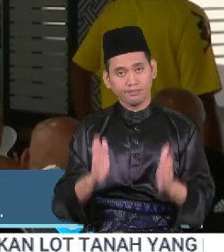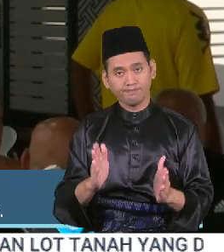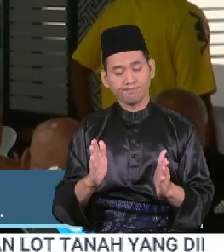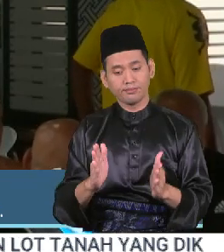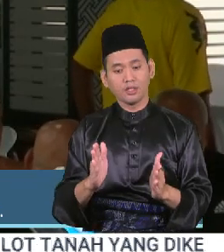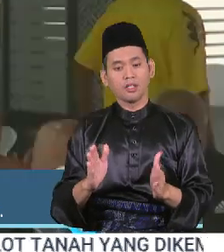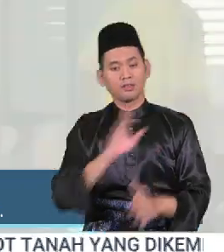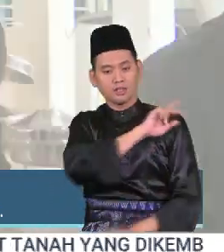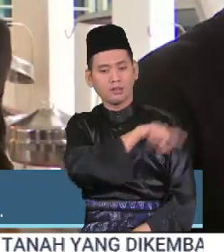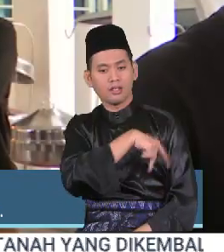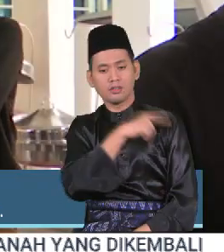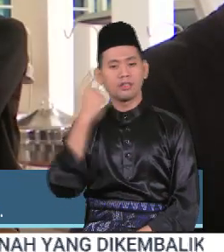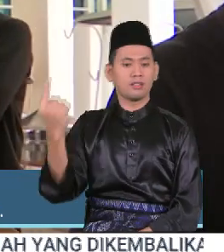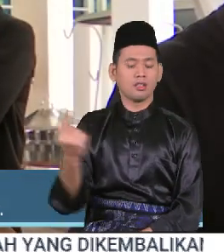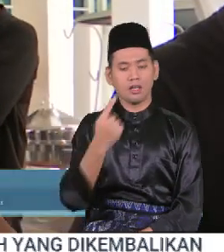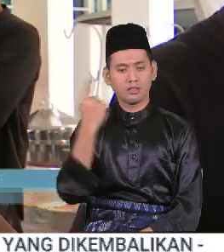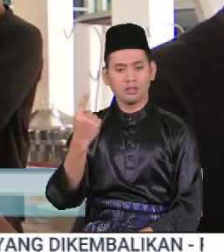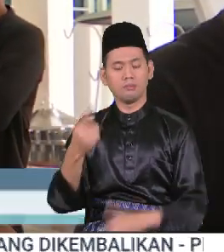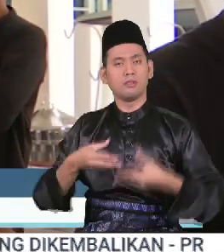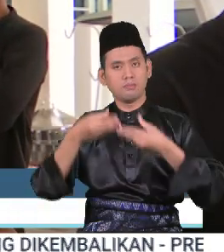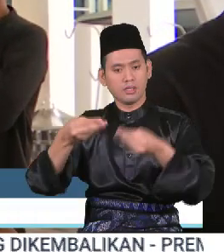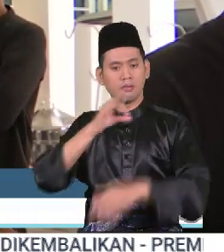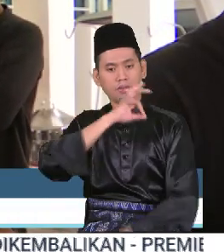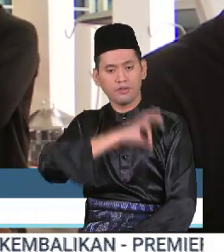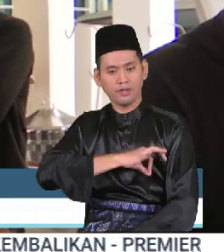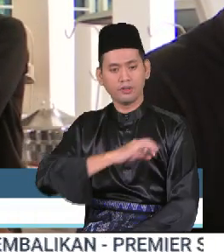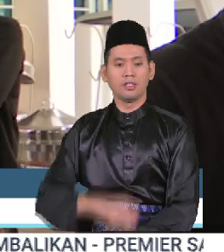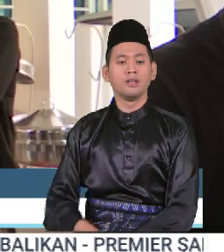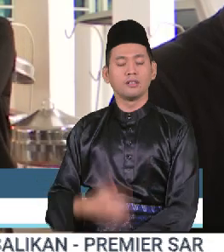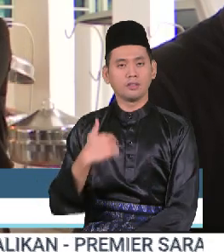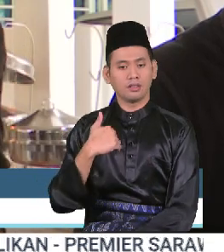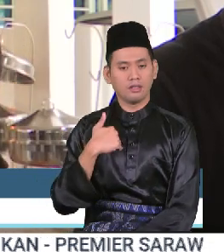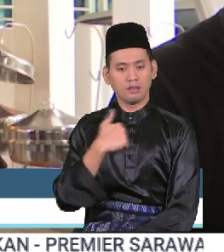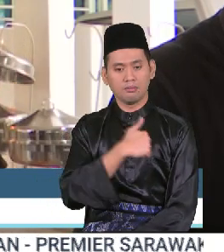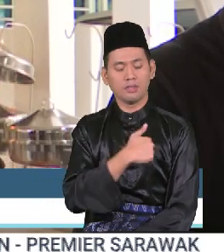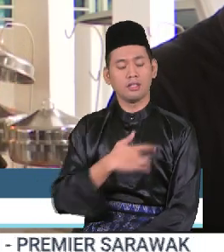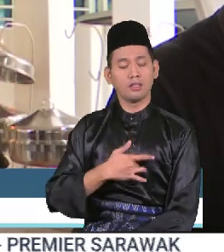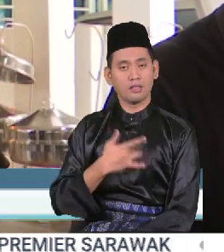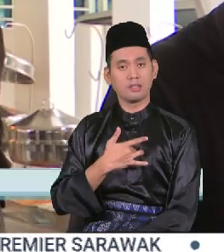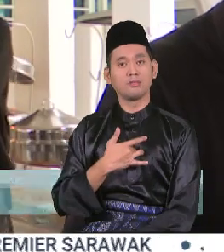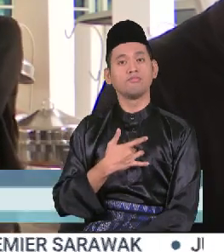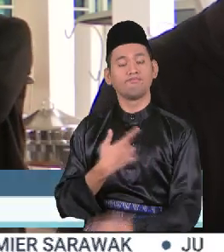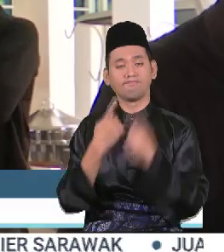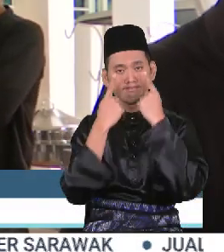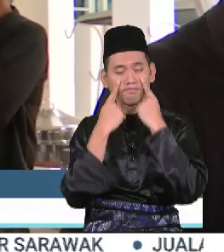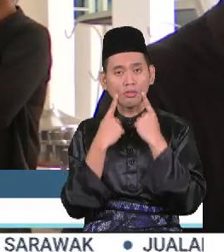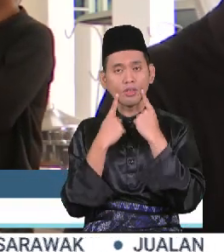to always be there. Orang akan semua merindui kerjasama dengan Coach Satya. I mean, he was 2 years at the